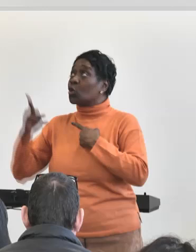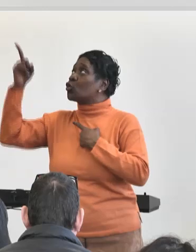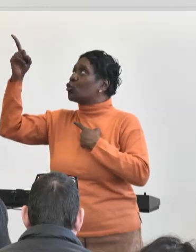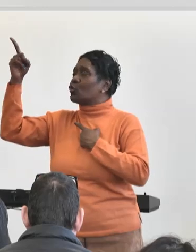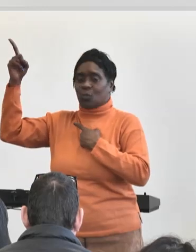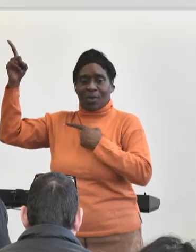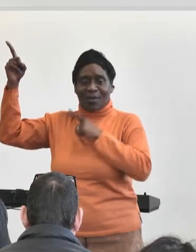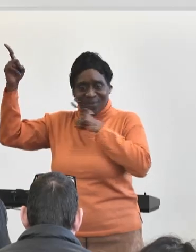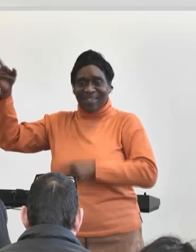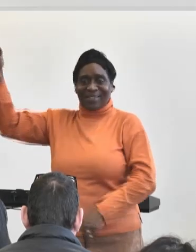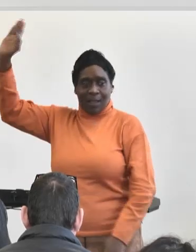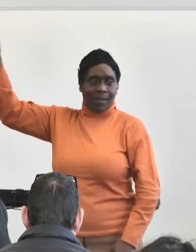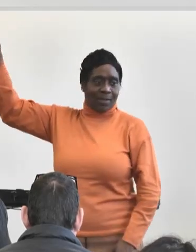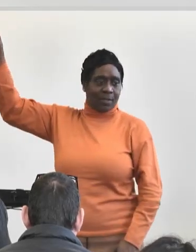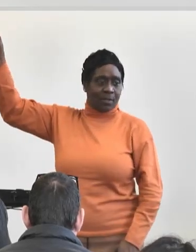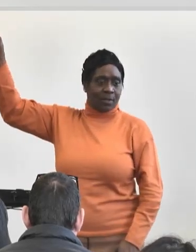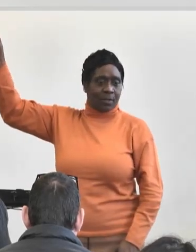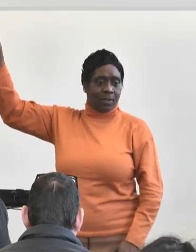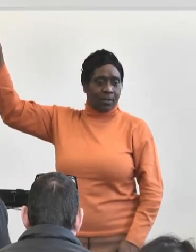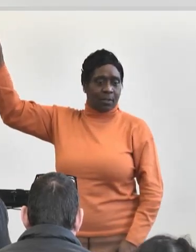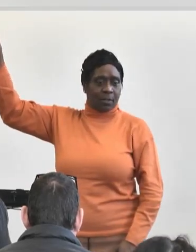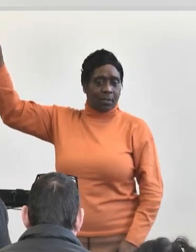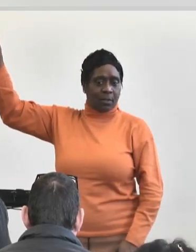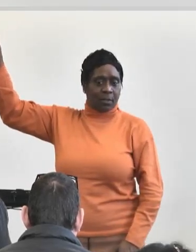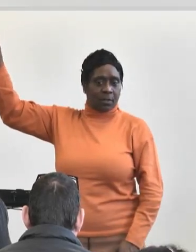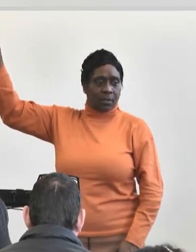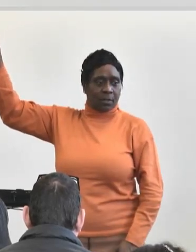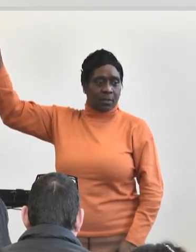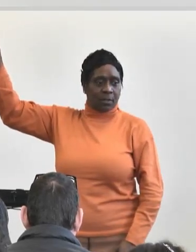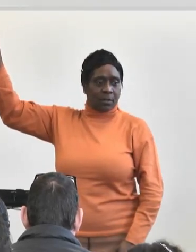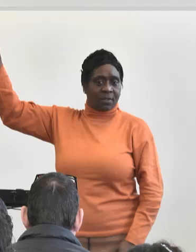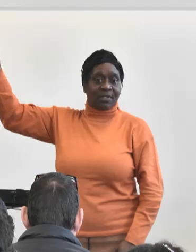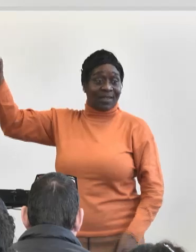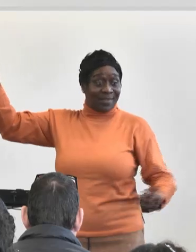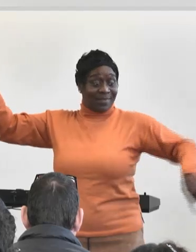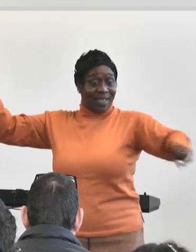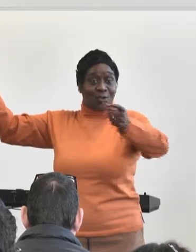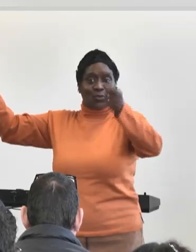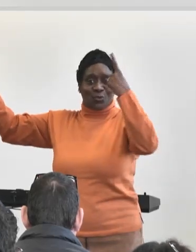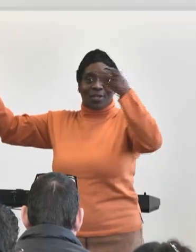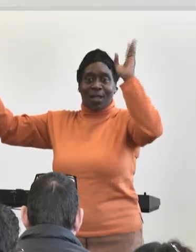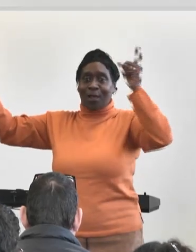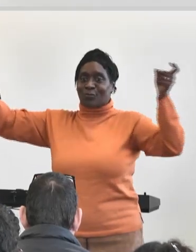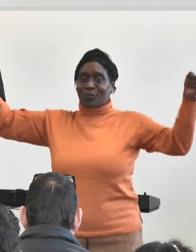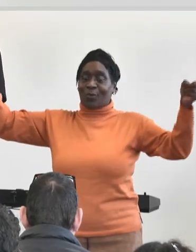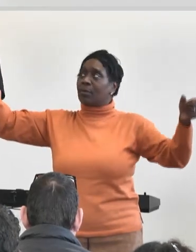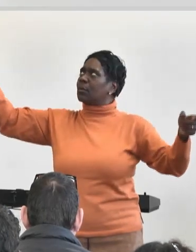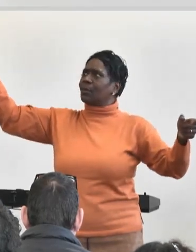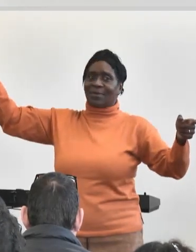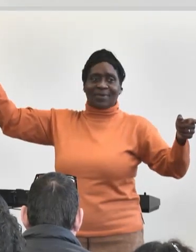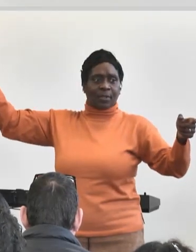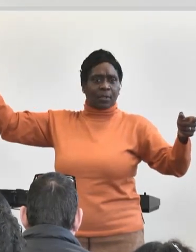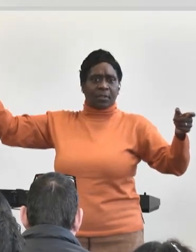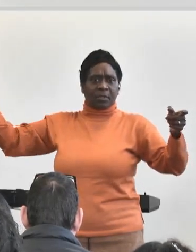art God. Dijeron, tú eres Dios. They understood God's sovereignty. Entendieron la soberanía de Dios. Listen, I don't